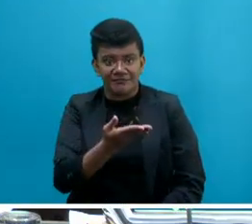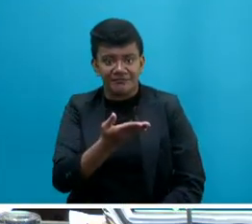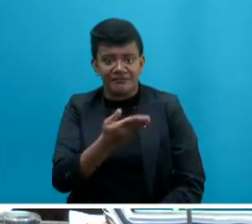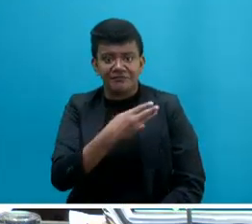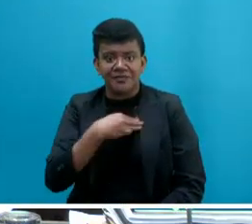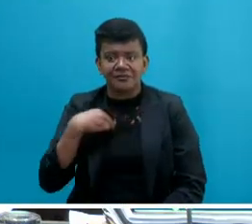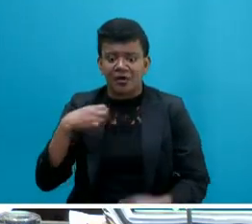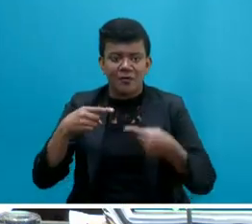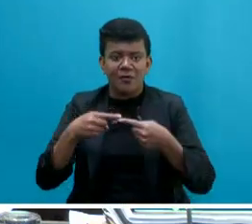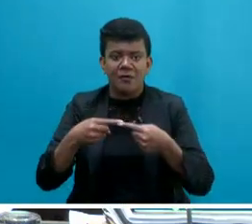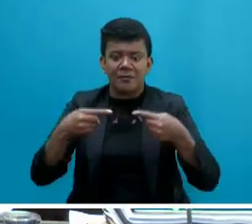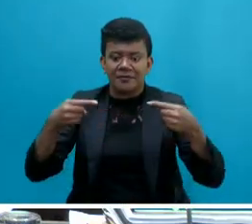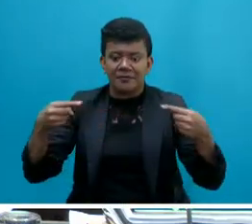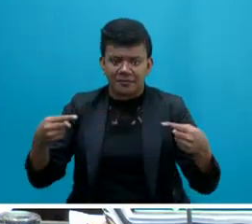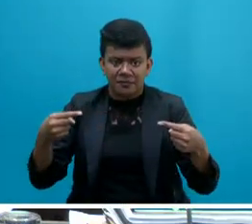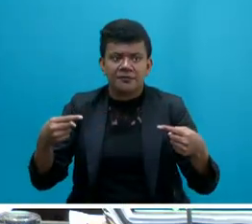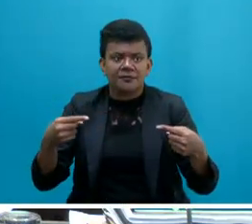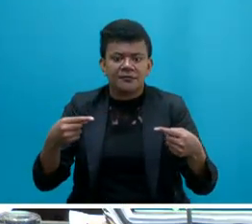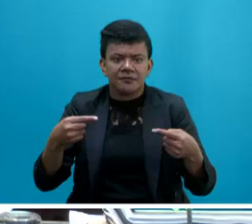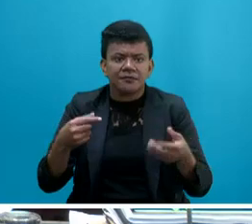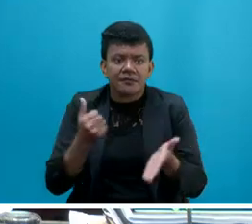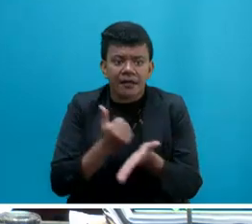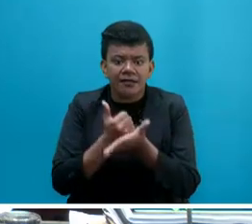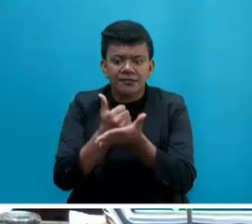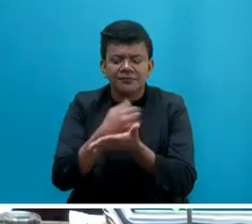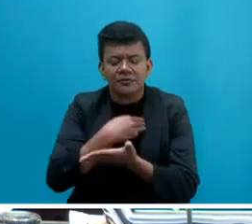Opposition, Honourable Members of Parliament.